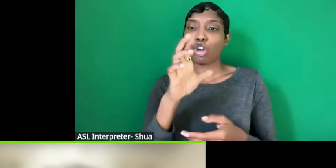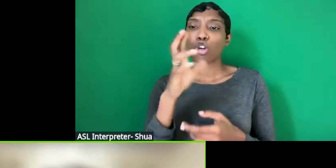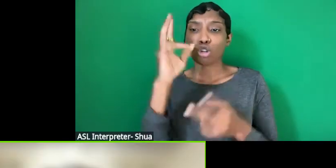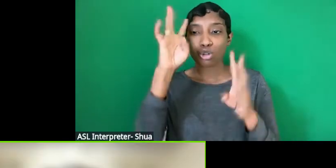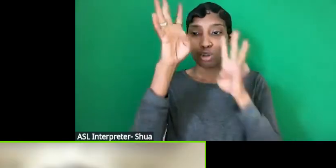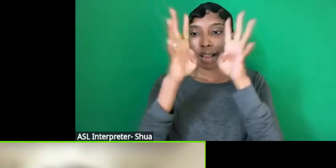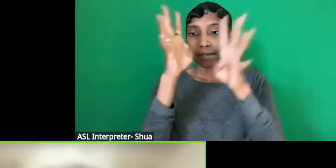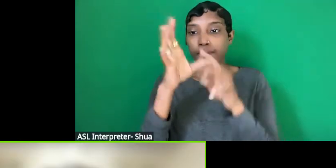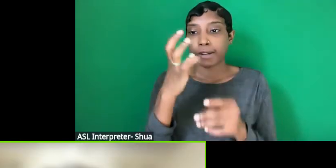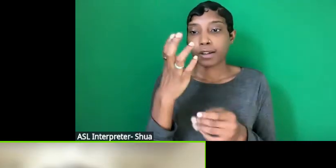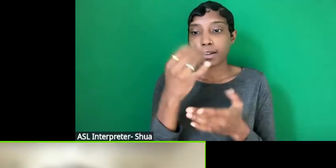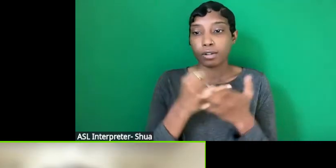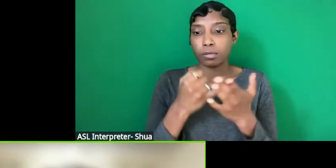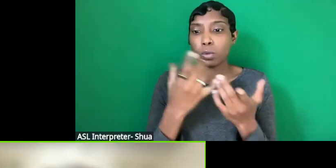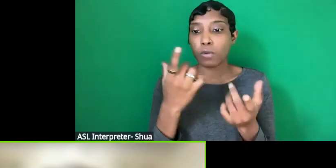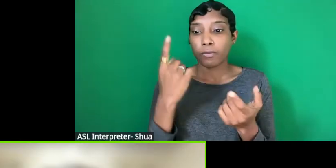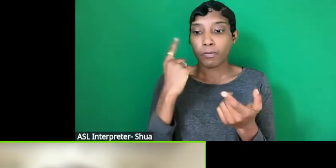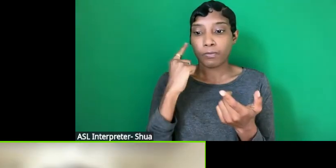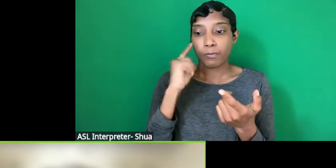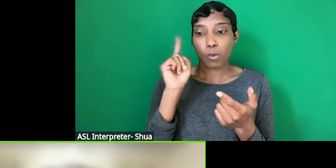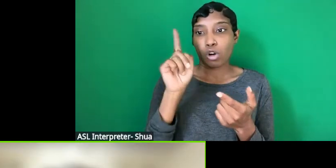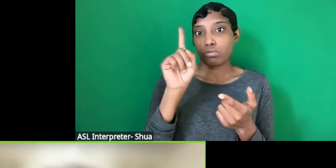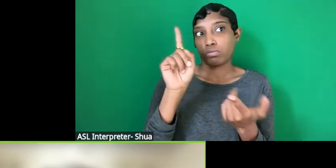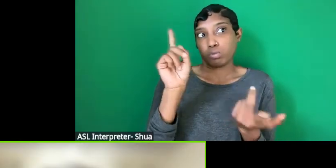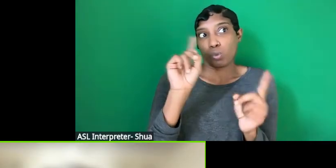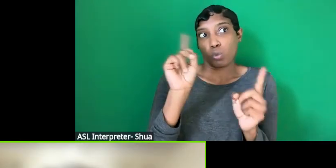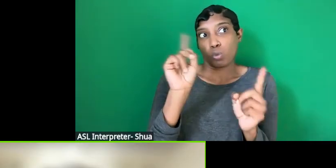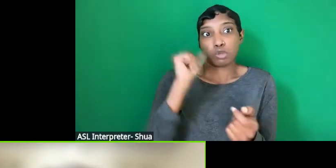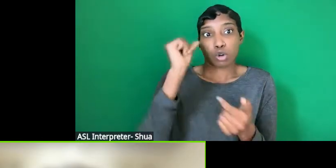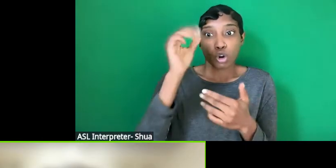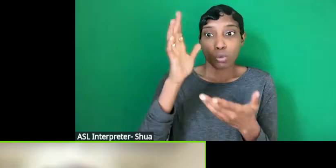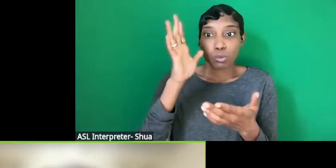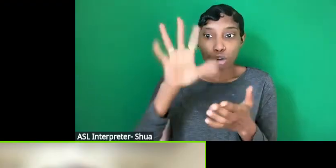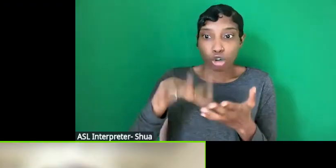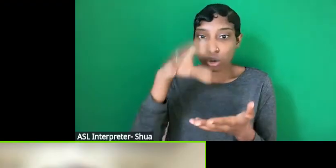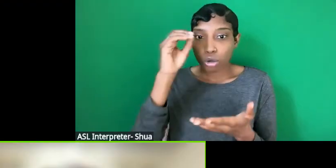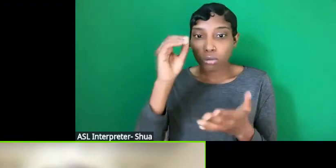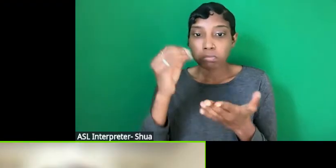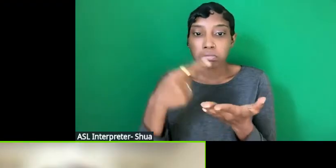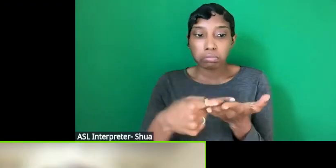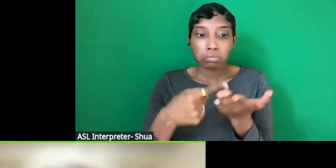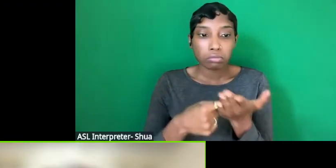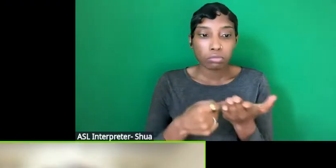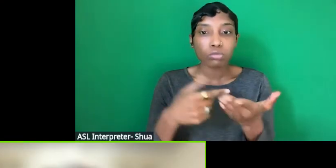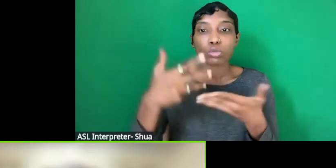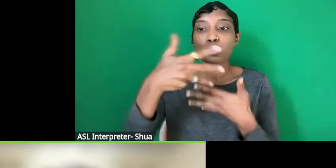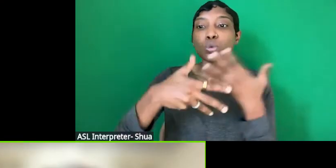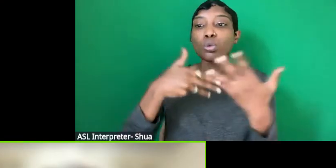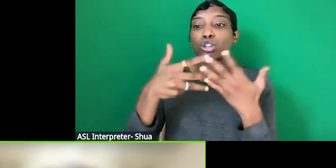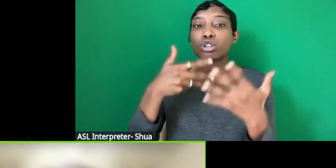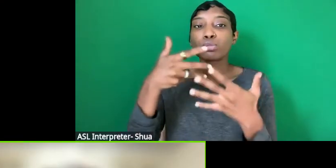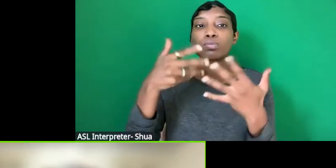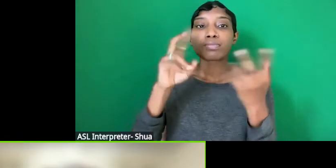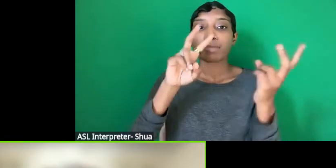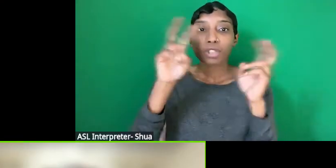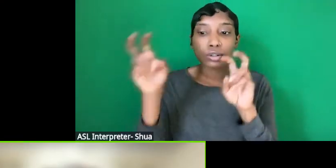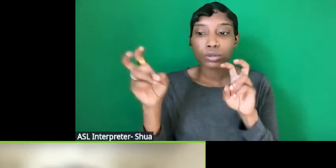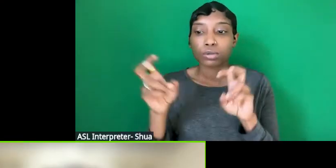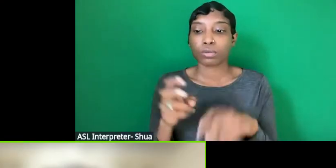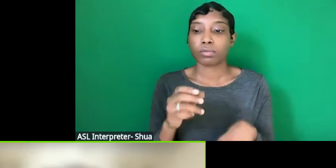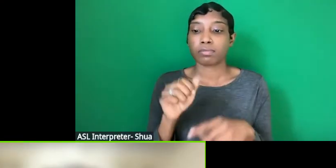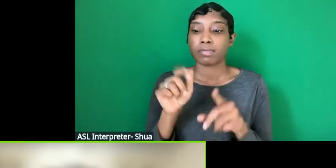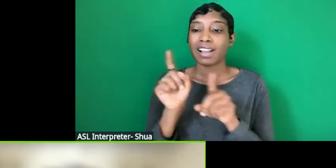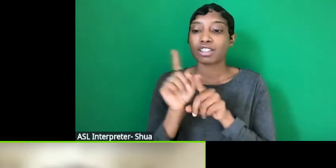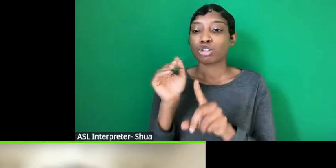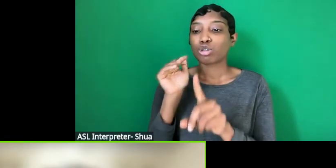where adults learn art techniques while discussing relevant social issues. As a reminder, Craftivism is